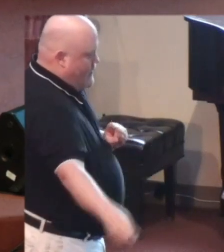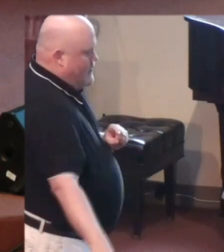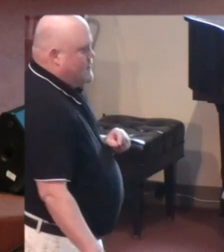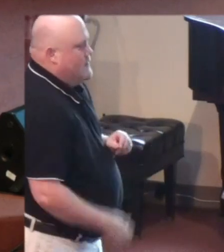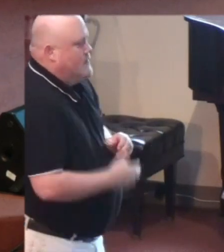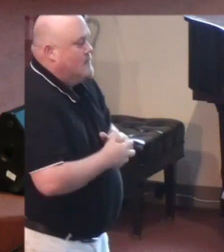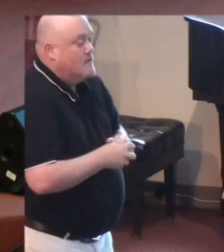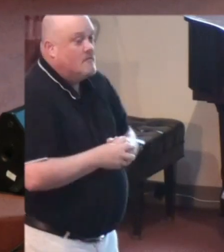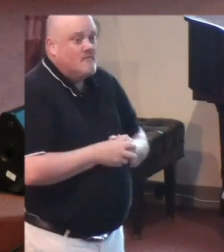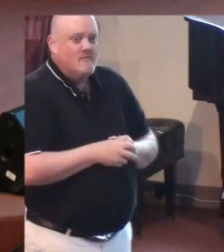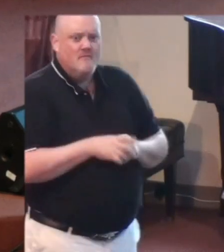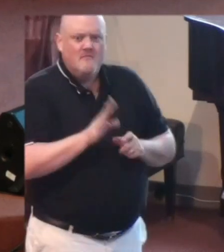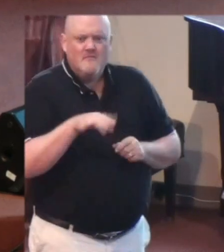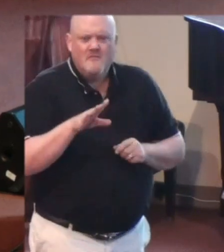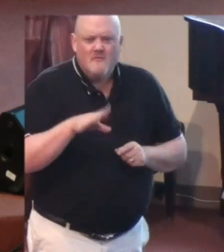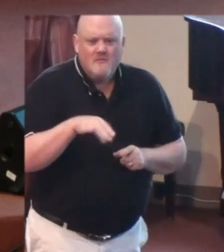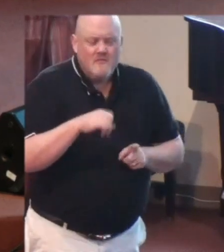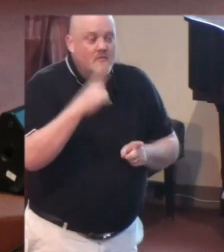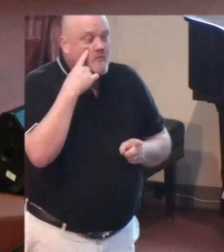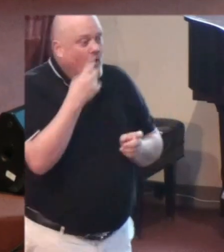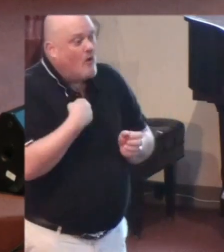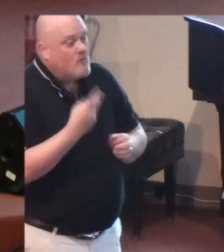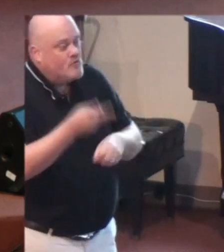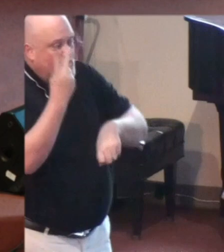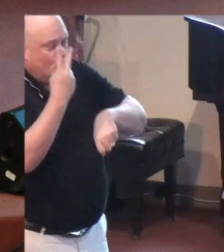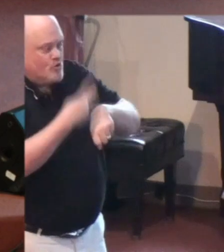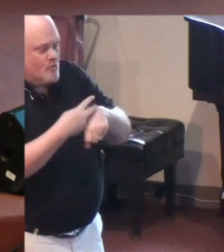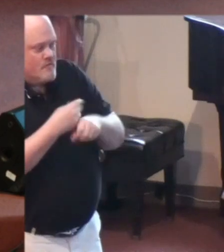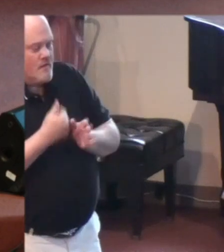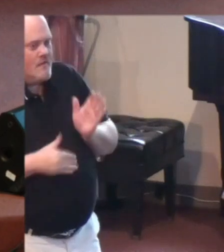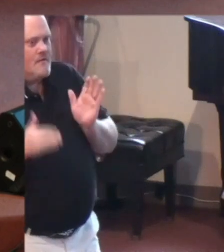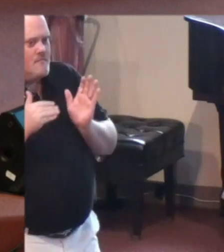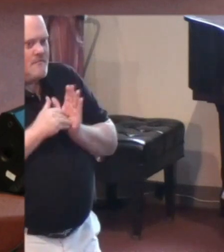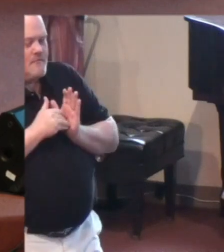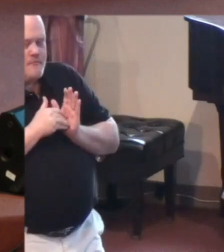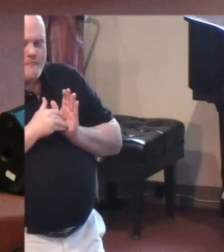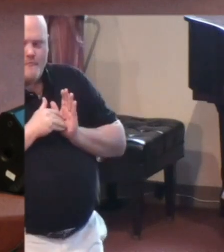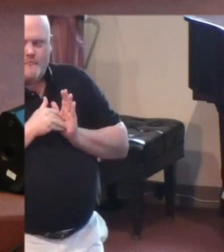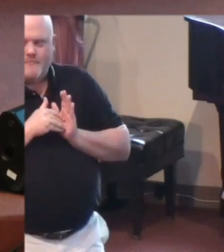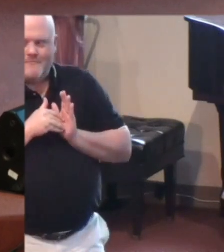dragged. Resistance is futile. Woo!